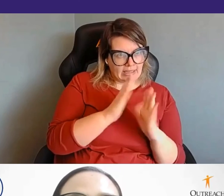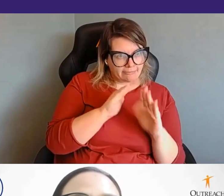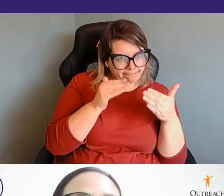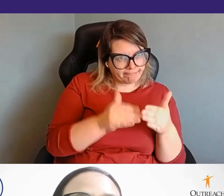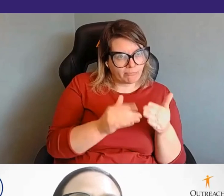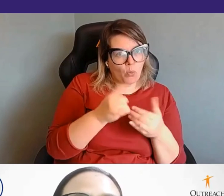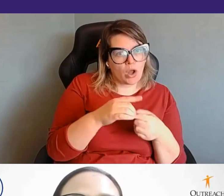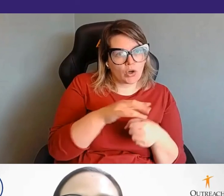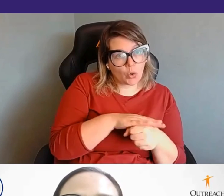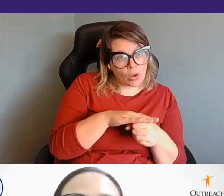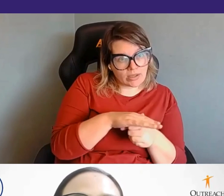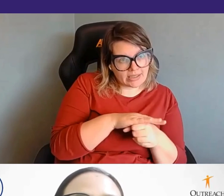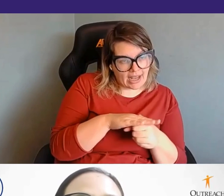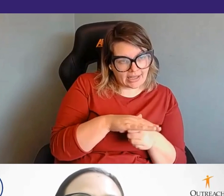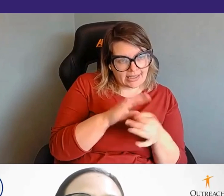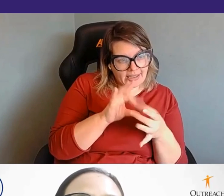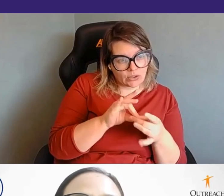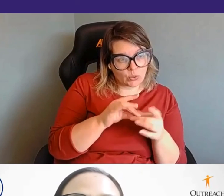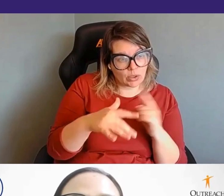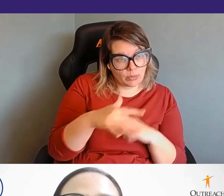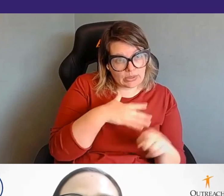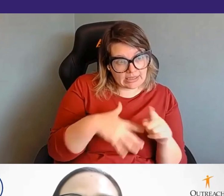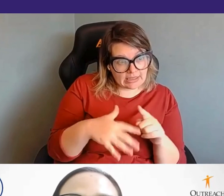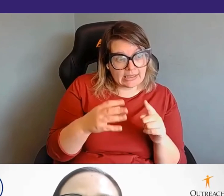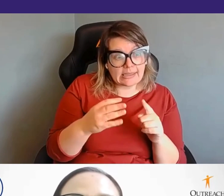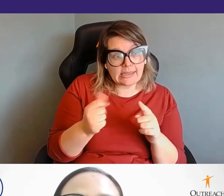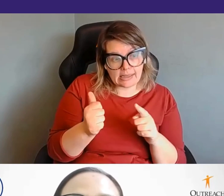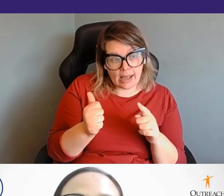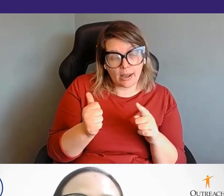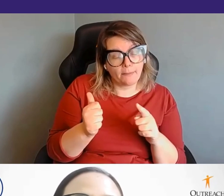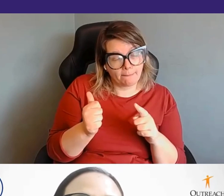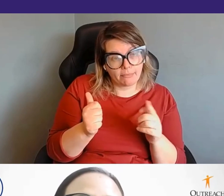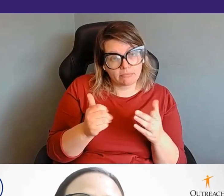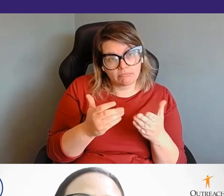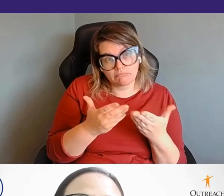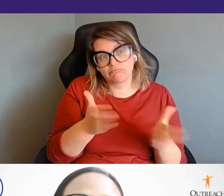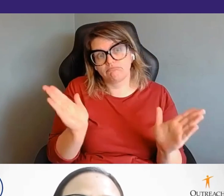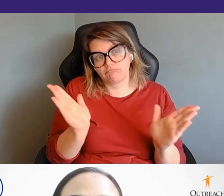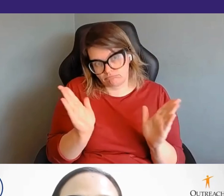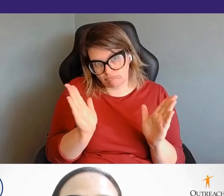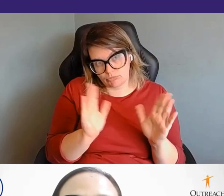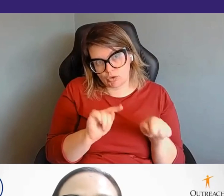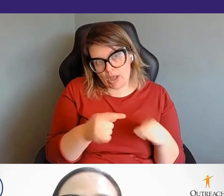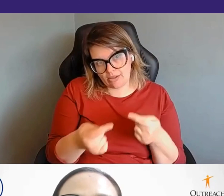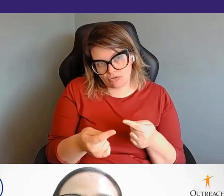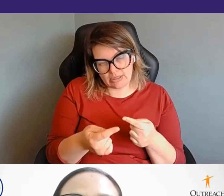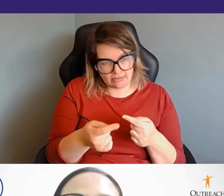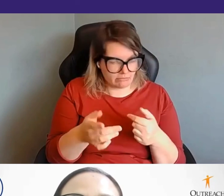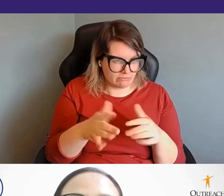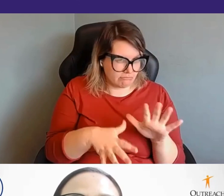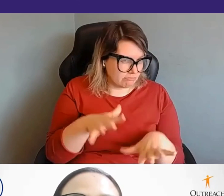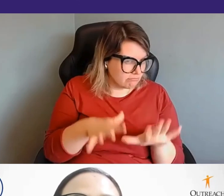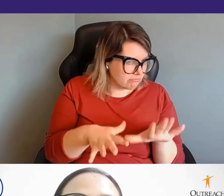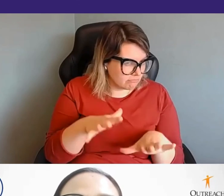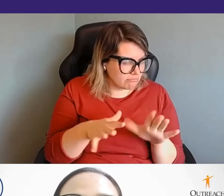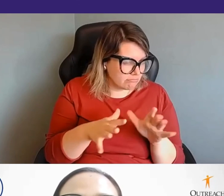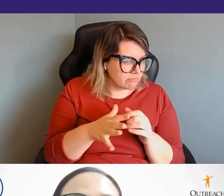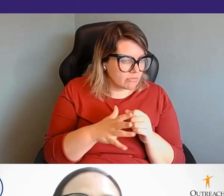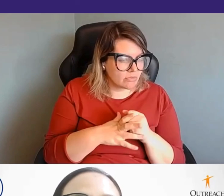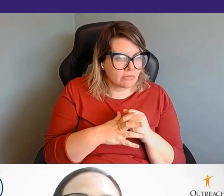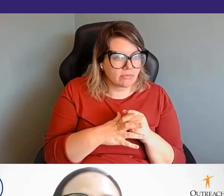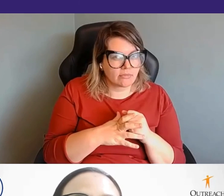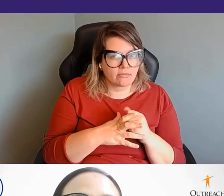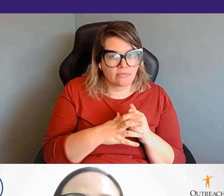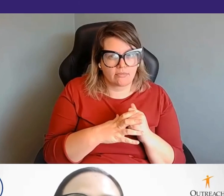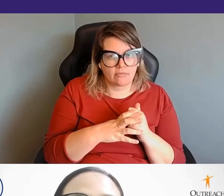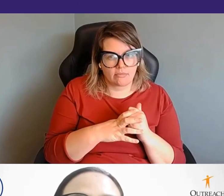across communities, some of the bigger overarching challenges are very much the same. And that allows for aggregation. And we see